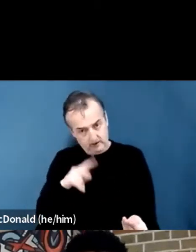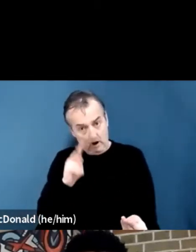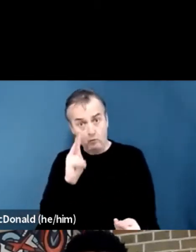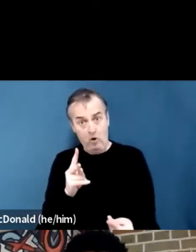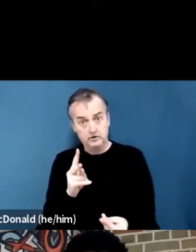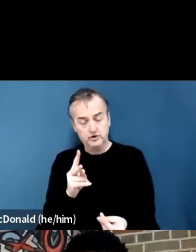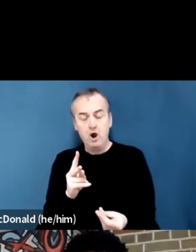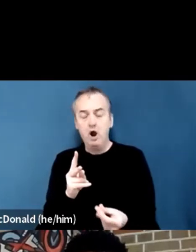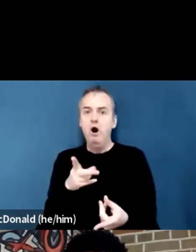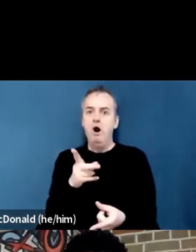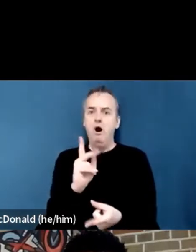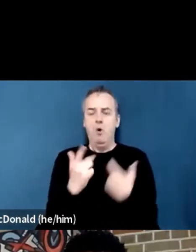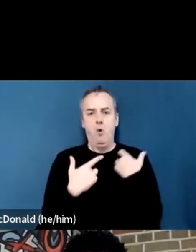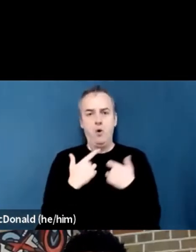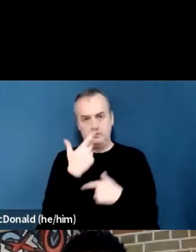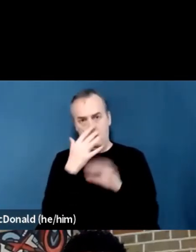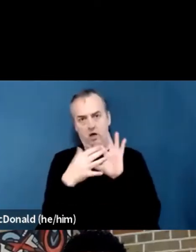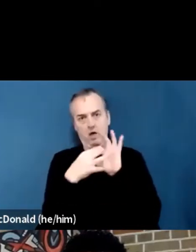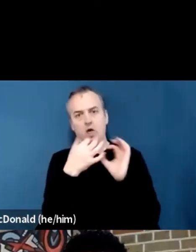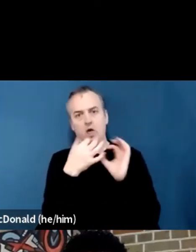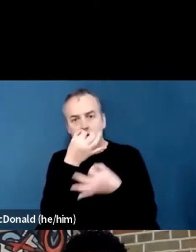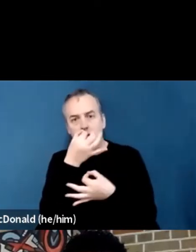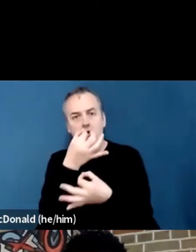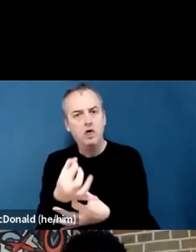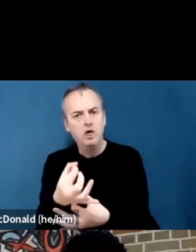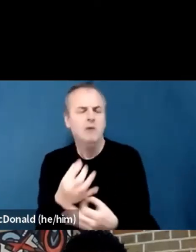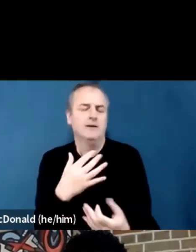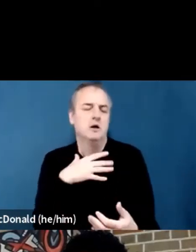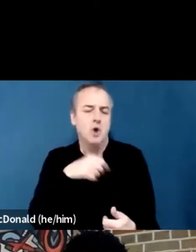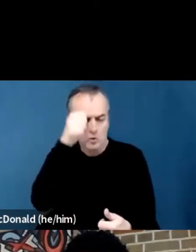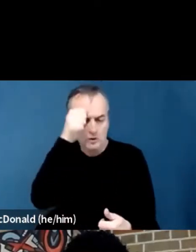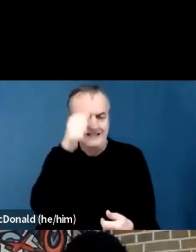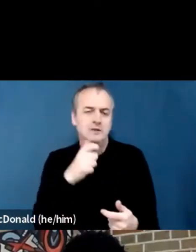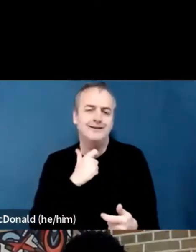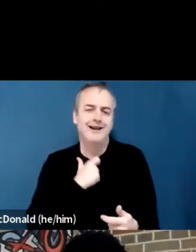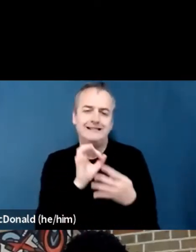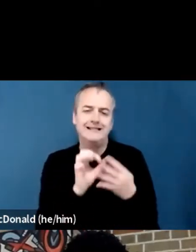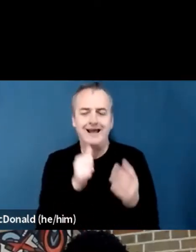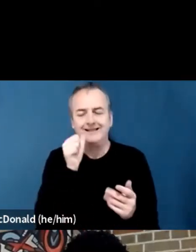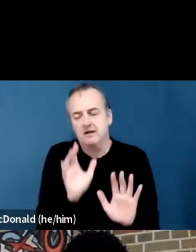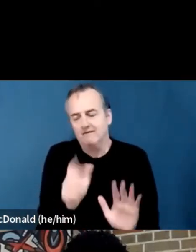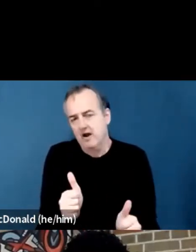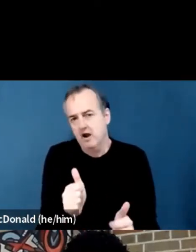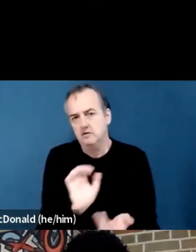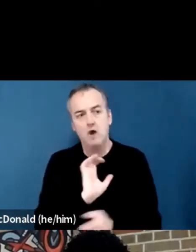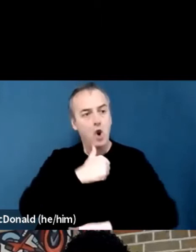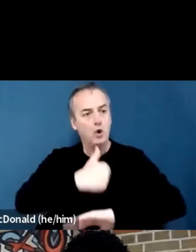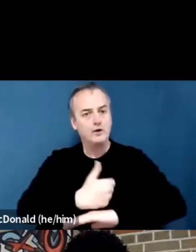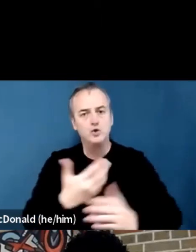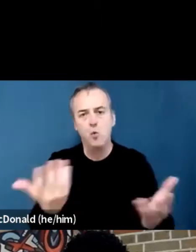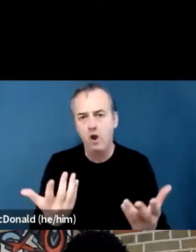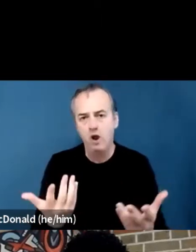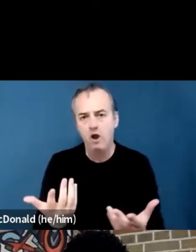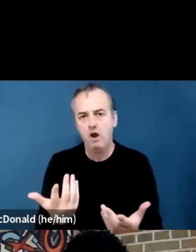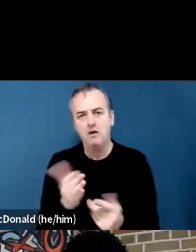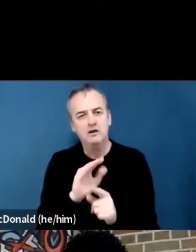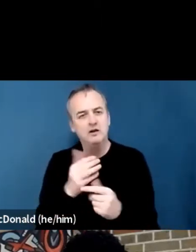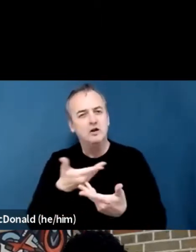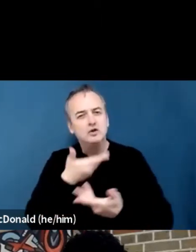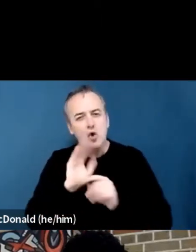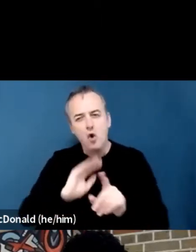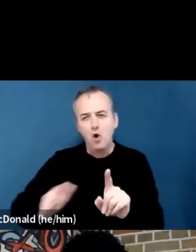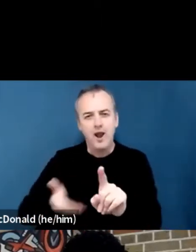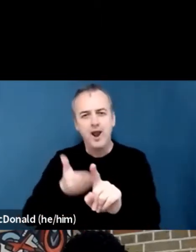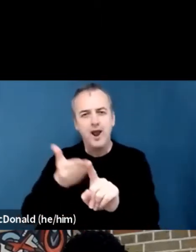develop. Yes, I want to hear the details of who those characters are, what the location is, where that story is going to take me.